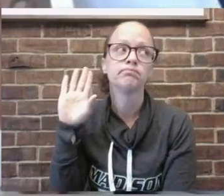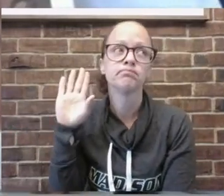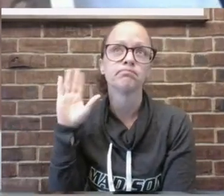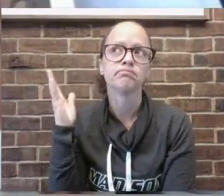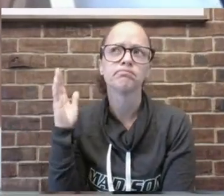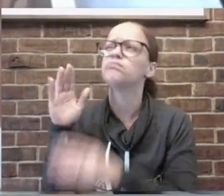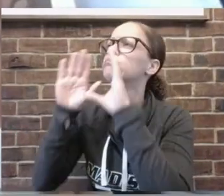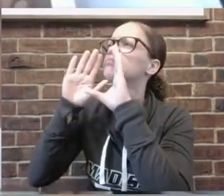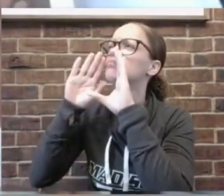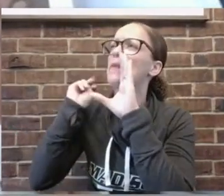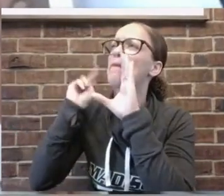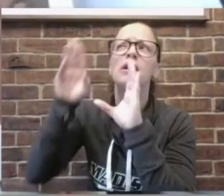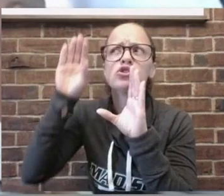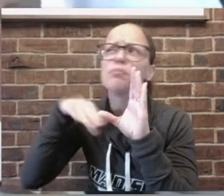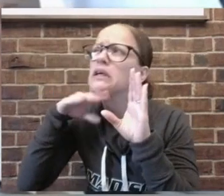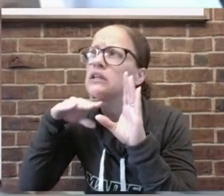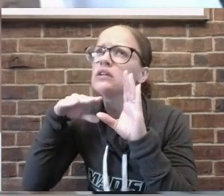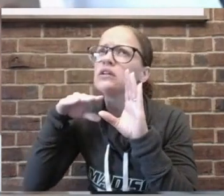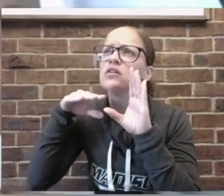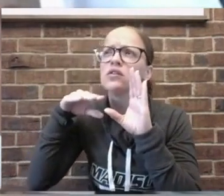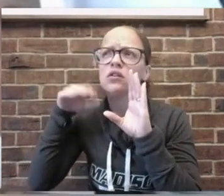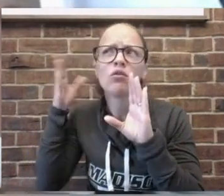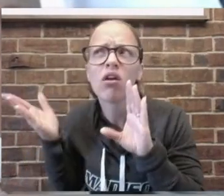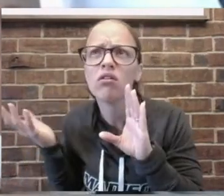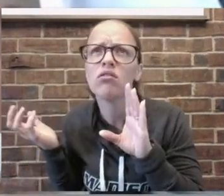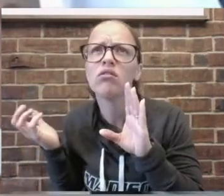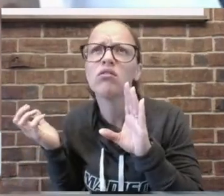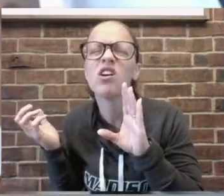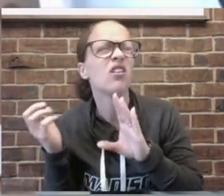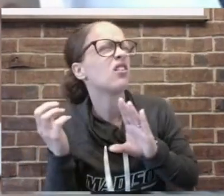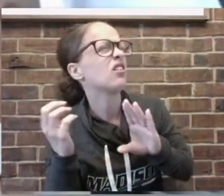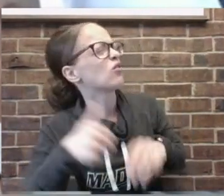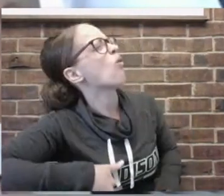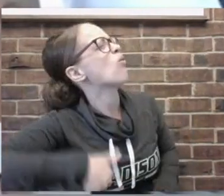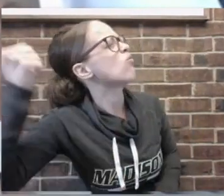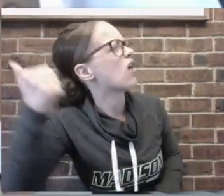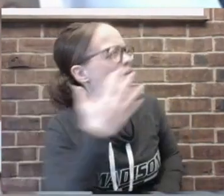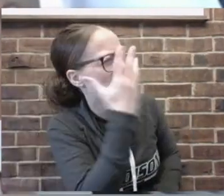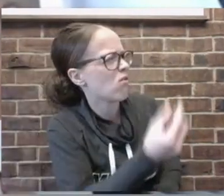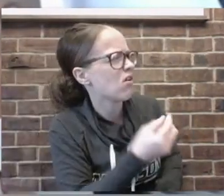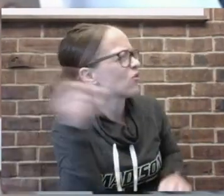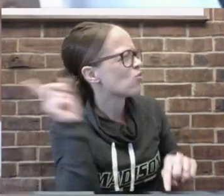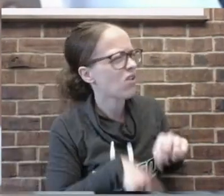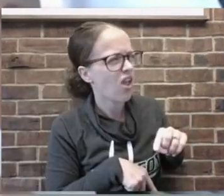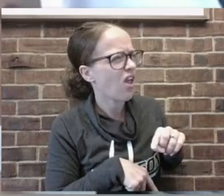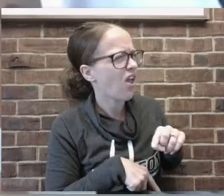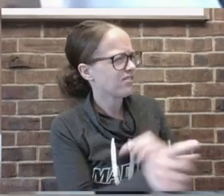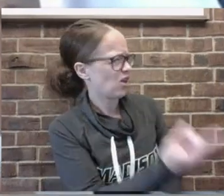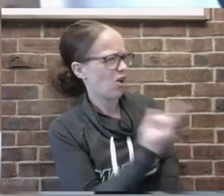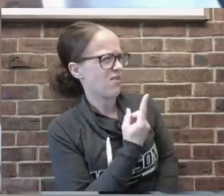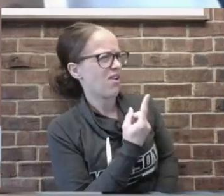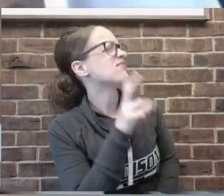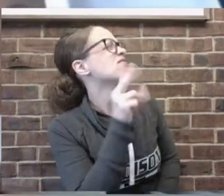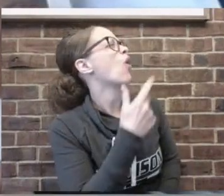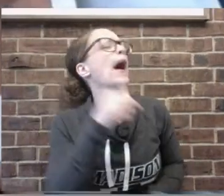pig mr. pig are you in he yelled back go away wolf you can't come in I'm shaving the